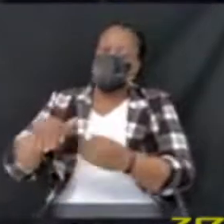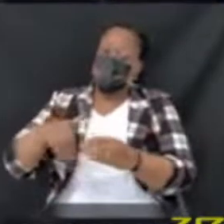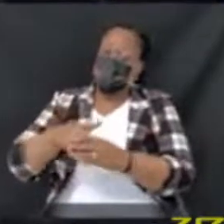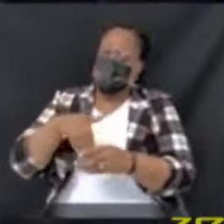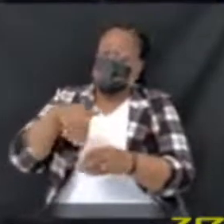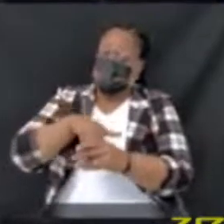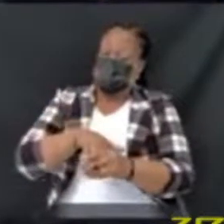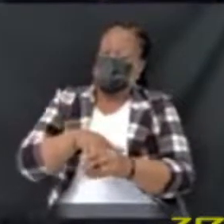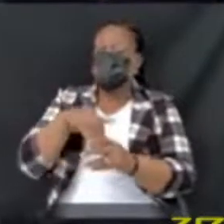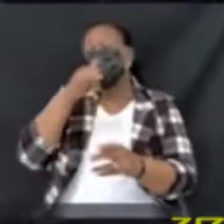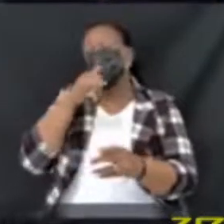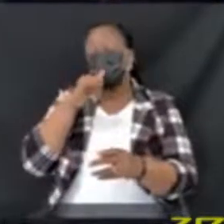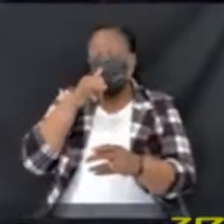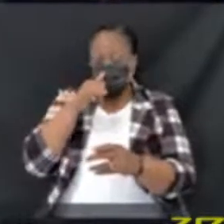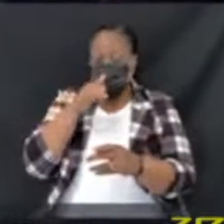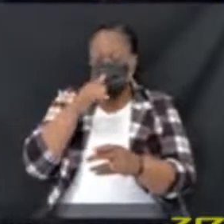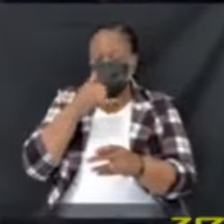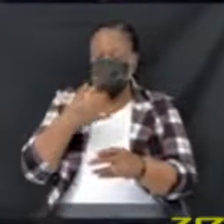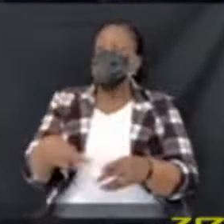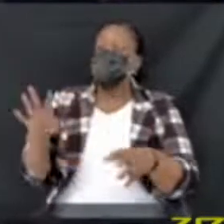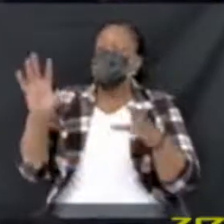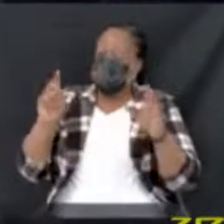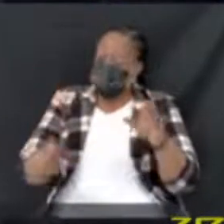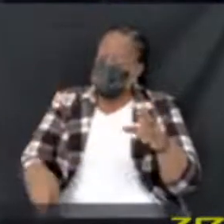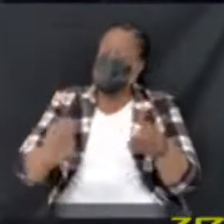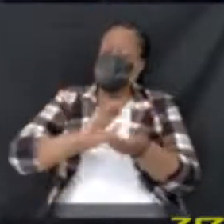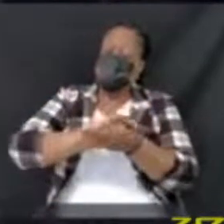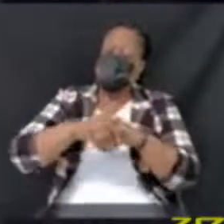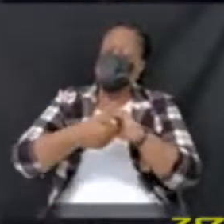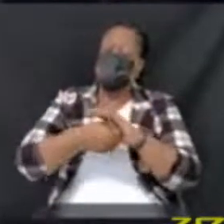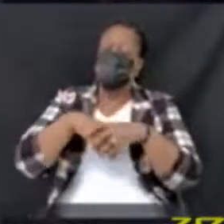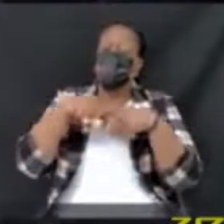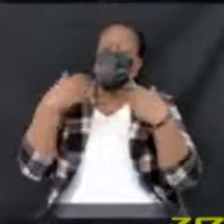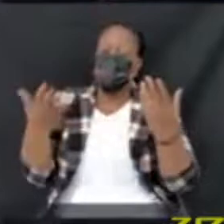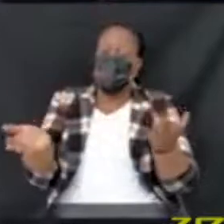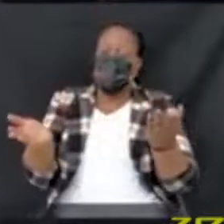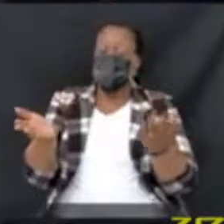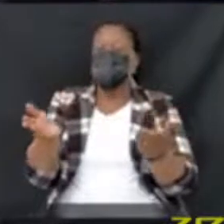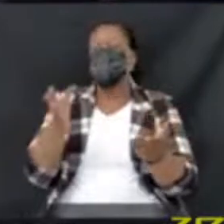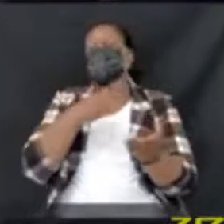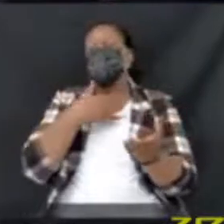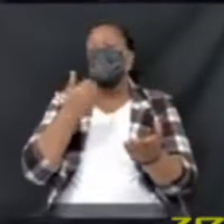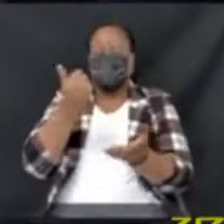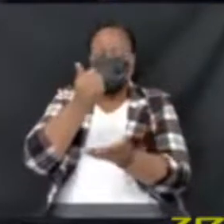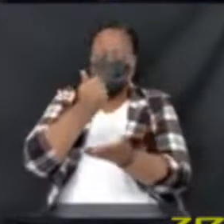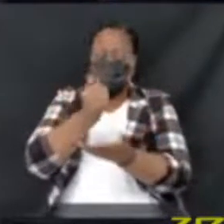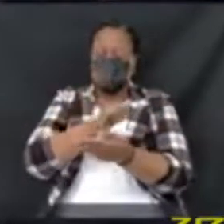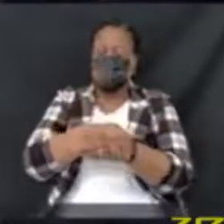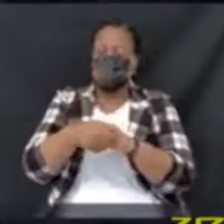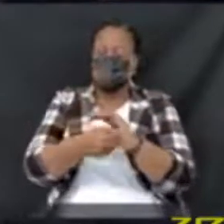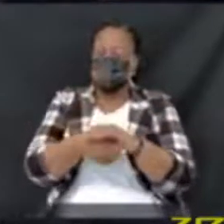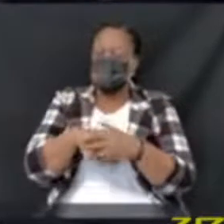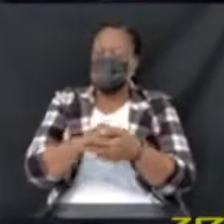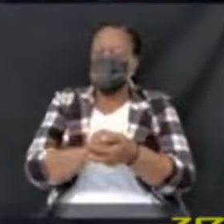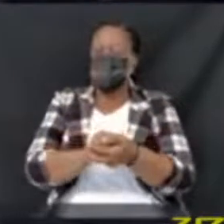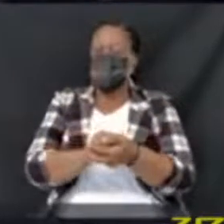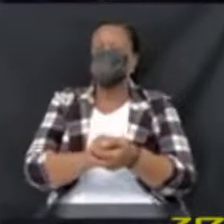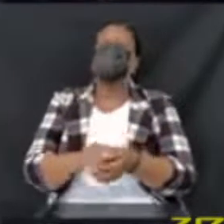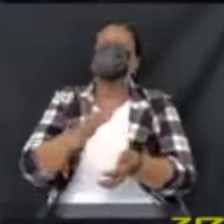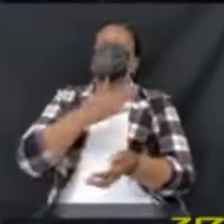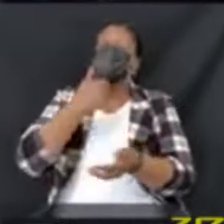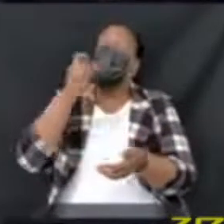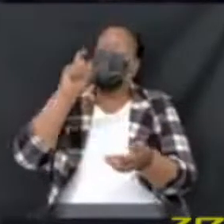establishment, practice good hand hygiene and other sanitization behavior, and wear a face mask, except, of